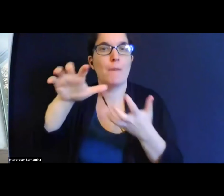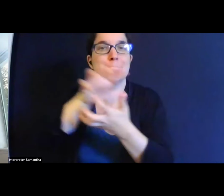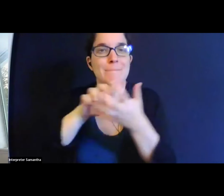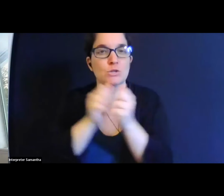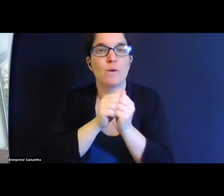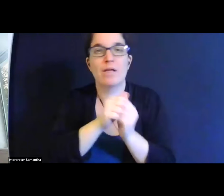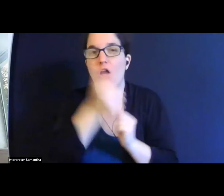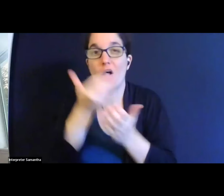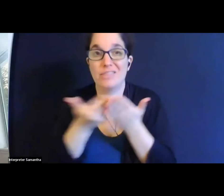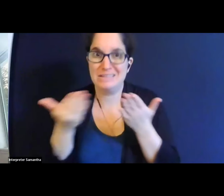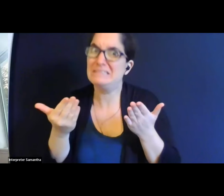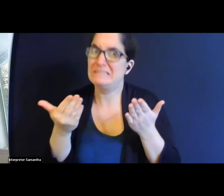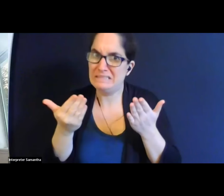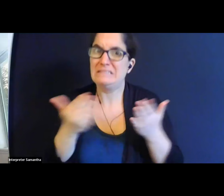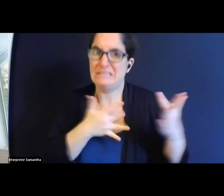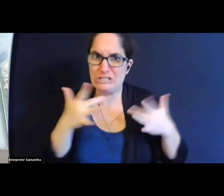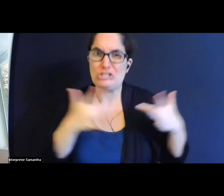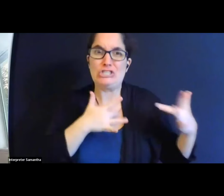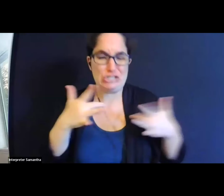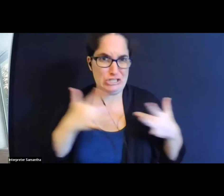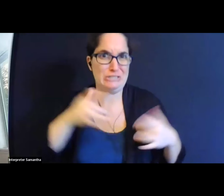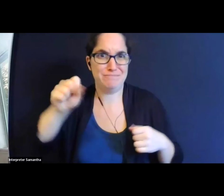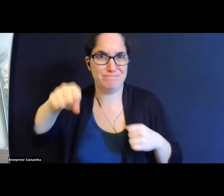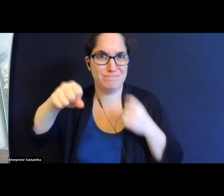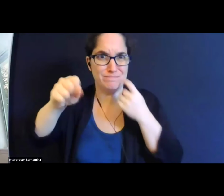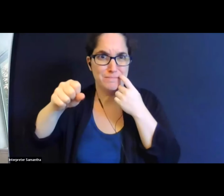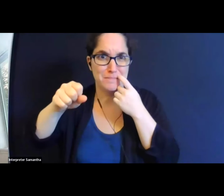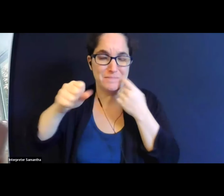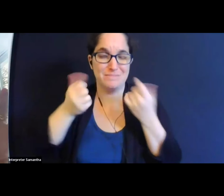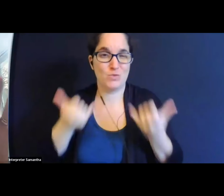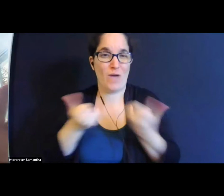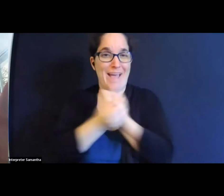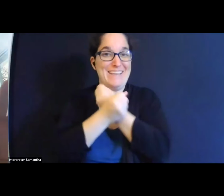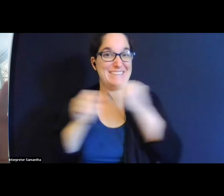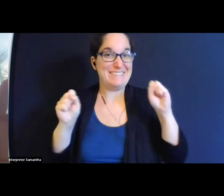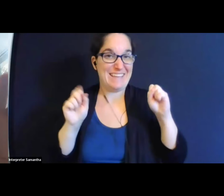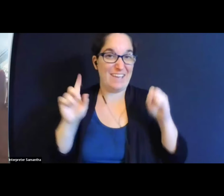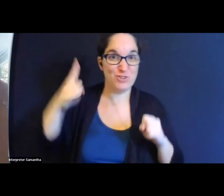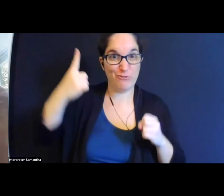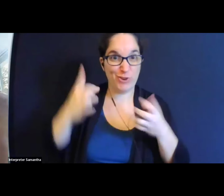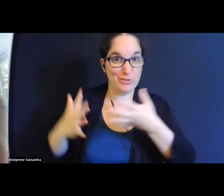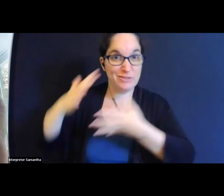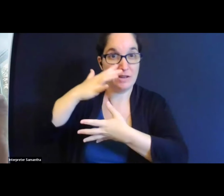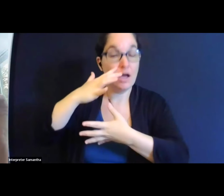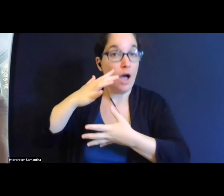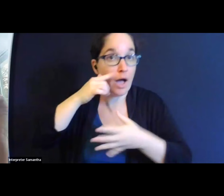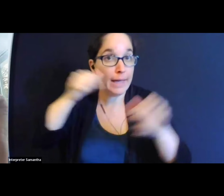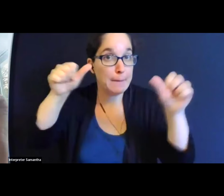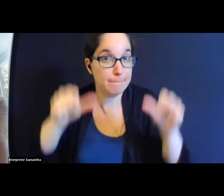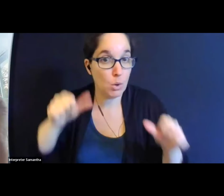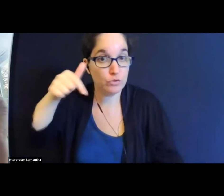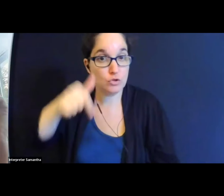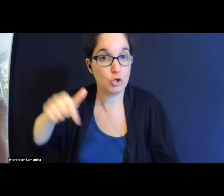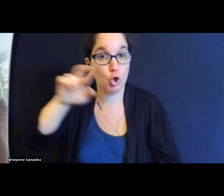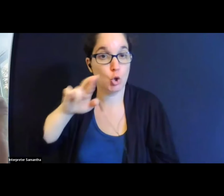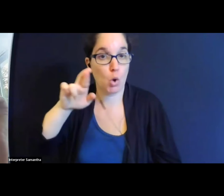something that we're concerned about. We actually, on our safety first curriculum, I definitely, and I could put that QR code up again if I need to.